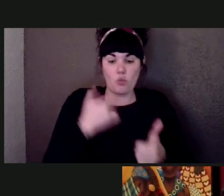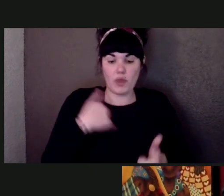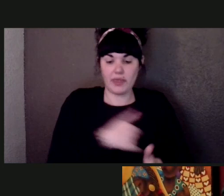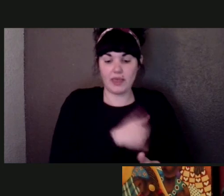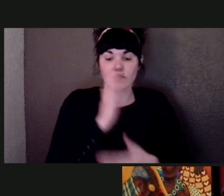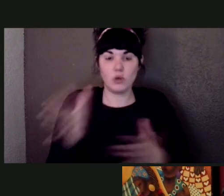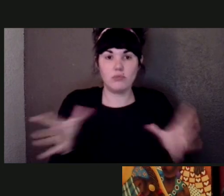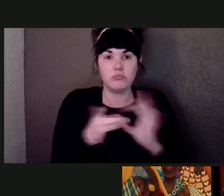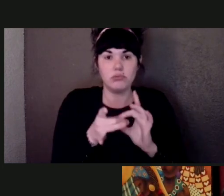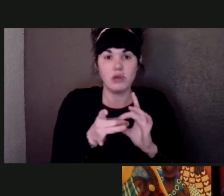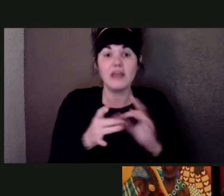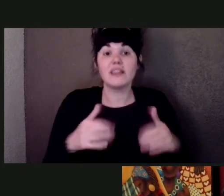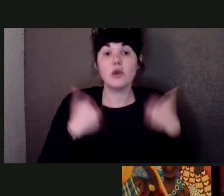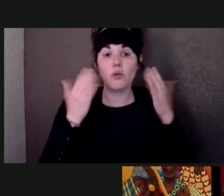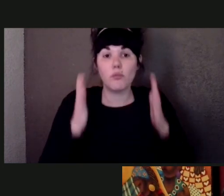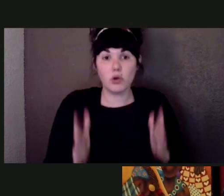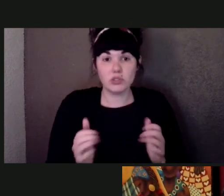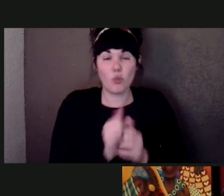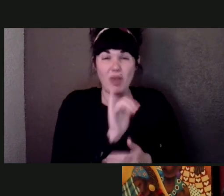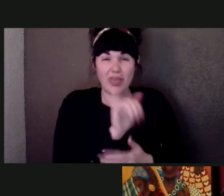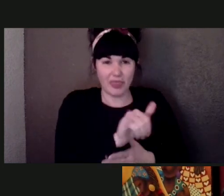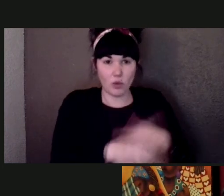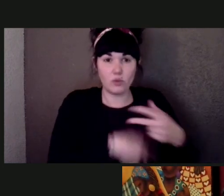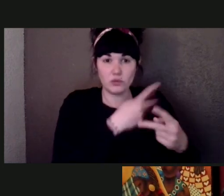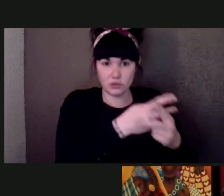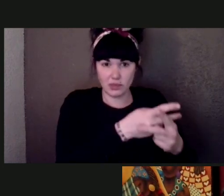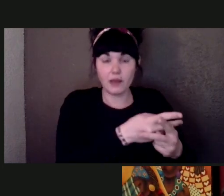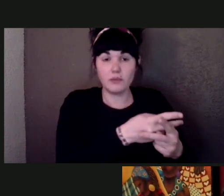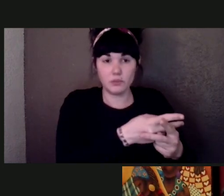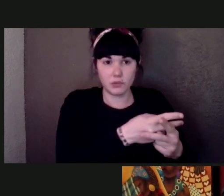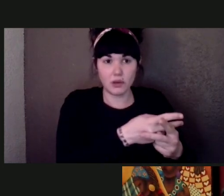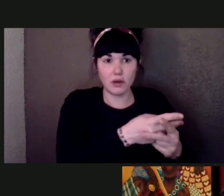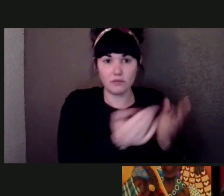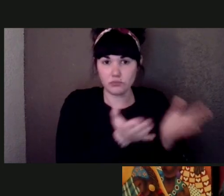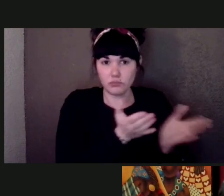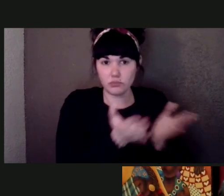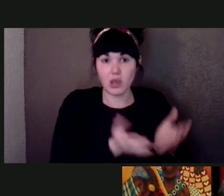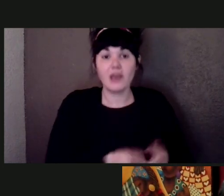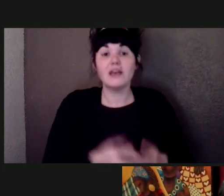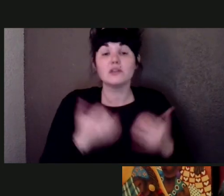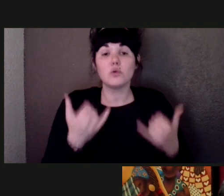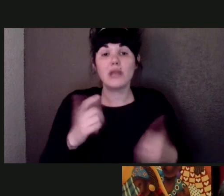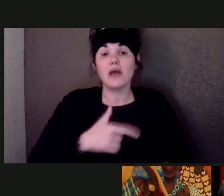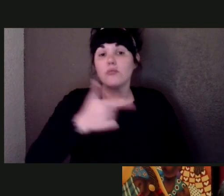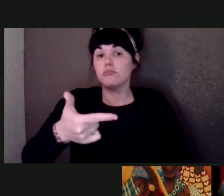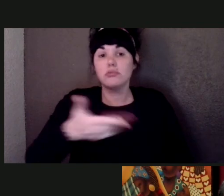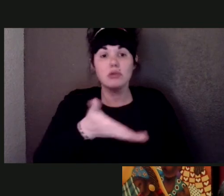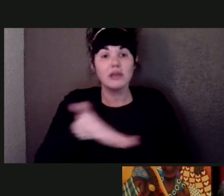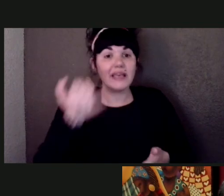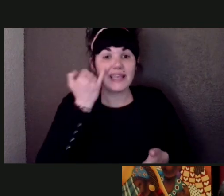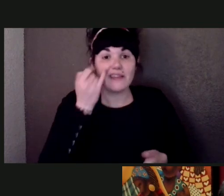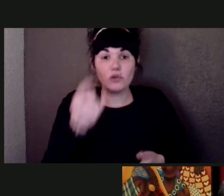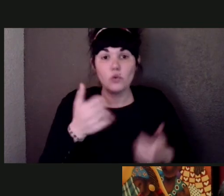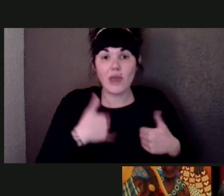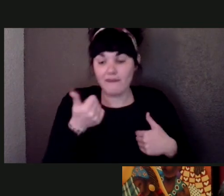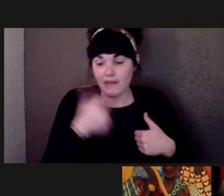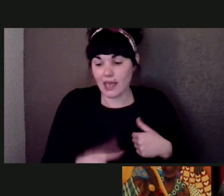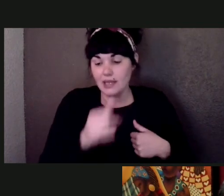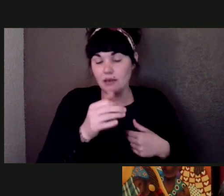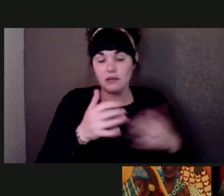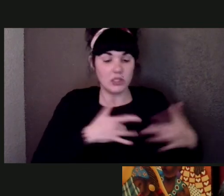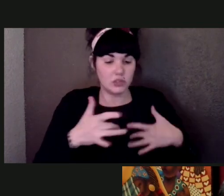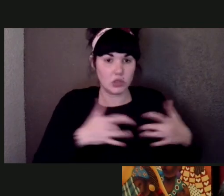answering those questions, I can open it up to see, um, if people have any concerns as a parent, or if you're trying to say what types